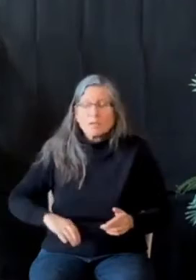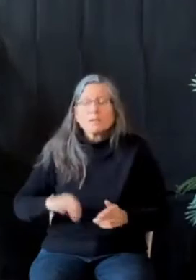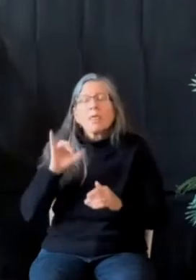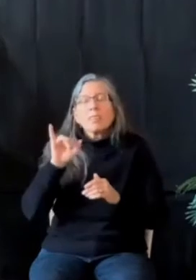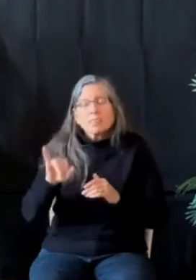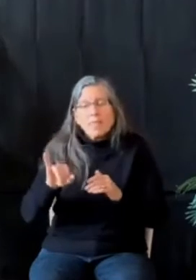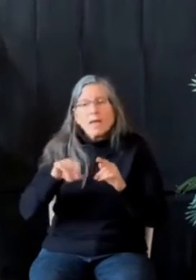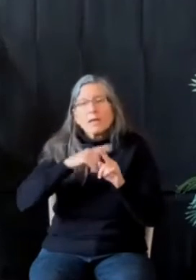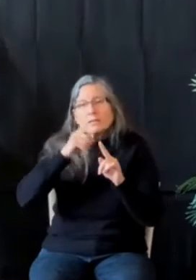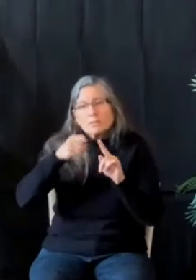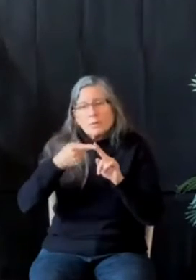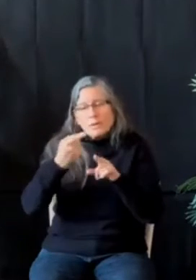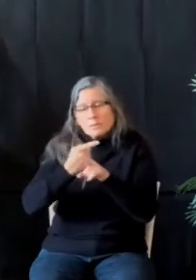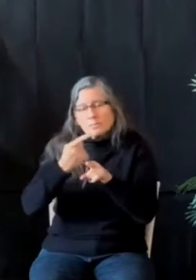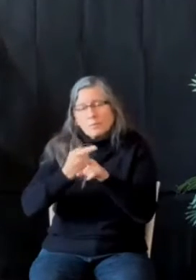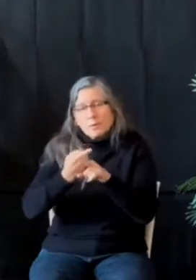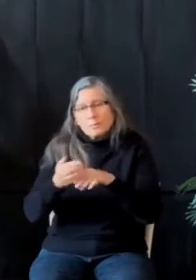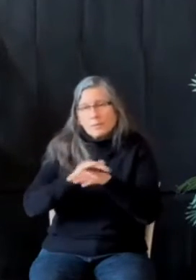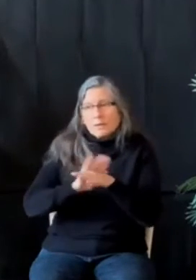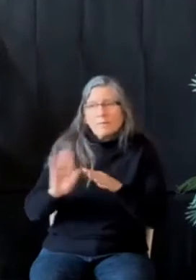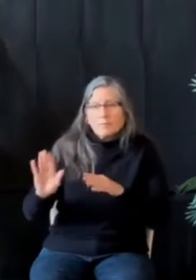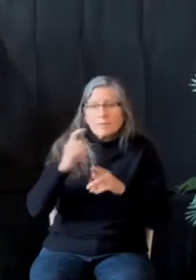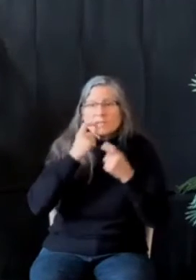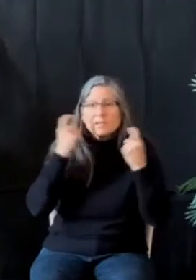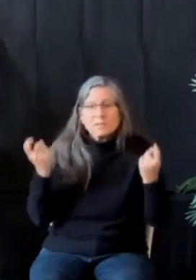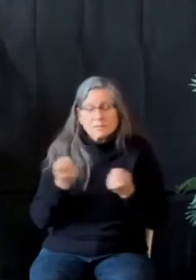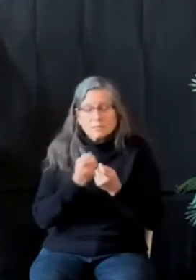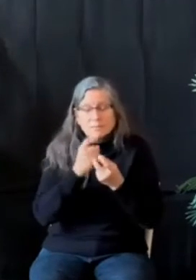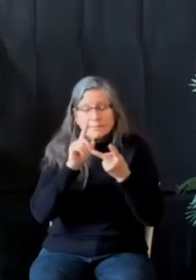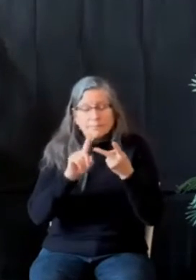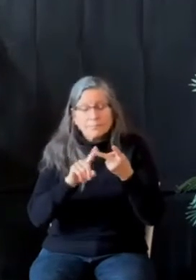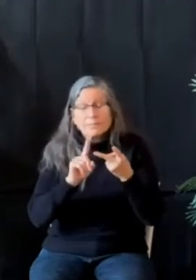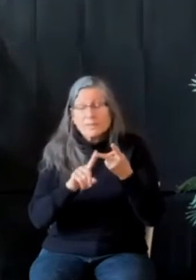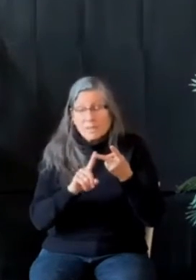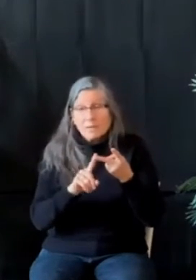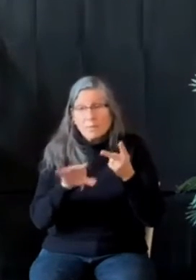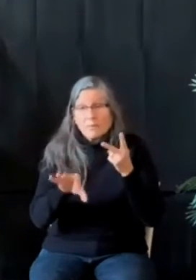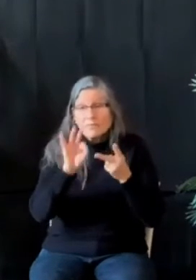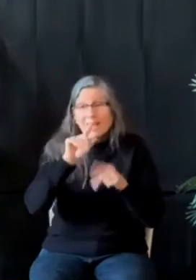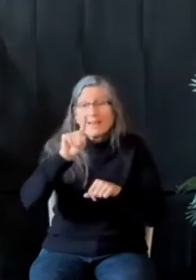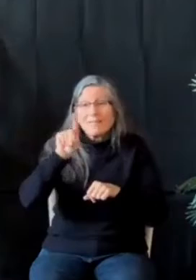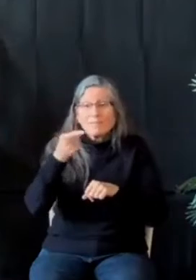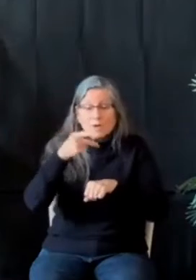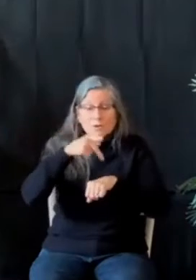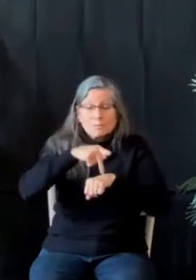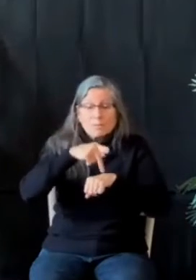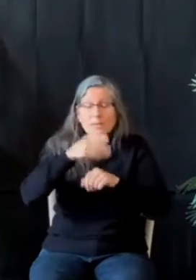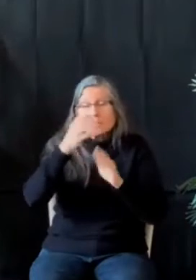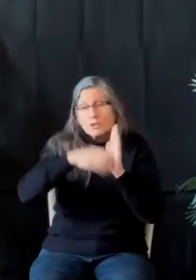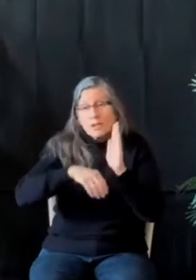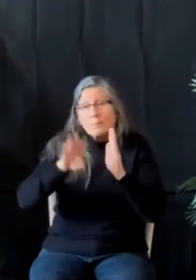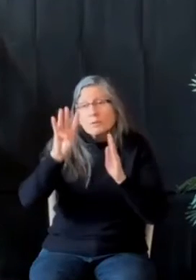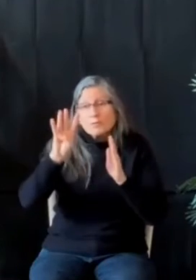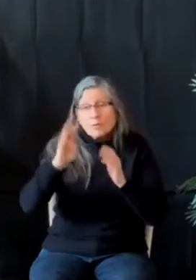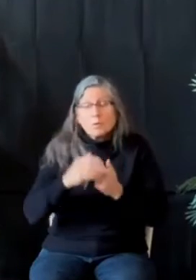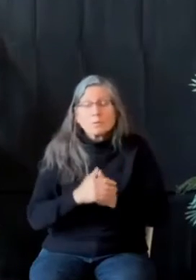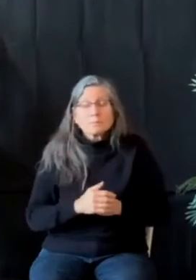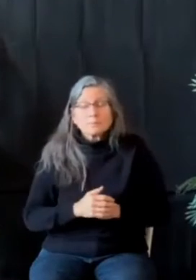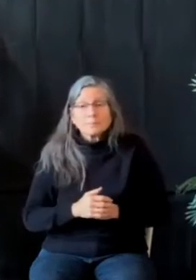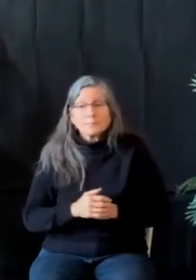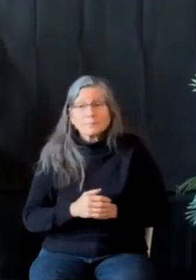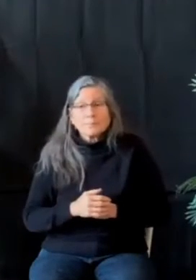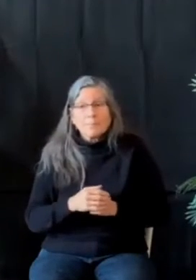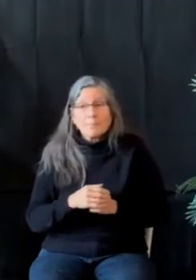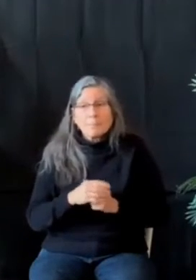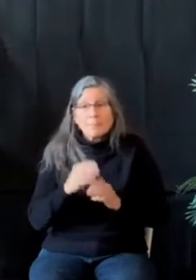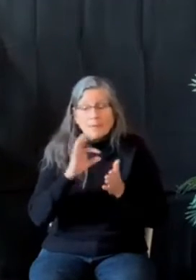cover someone's sin. Here's the second one. It's found in 1 Peter chapter 4